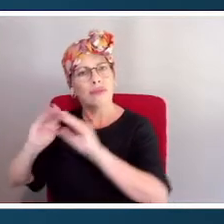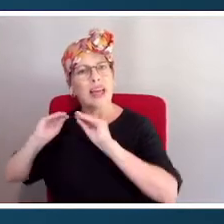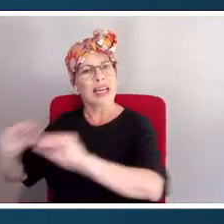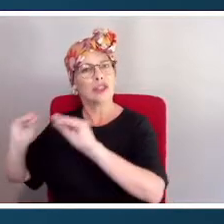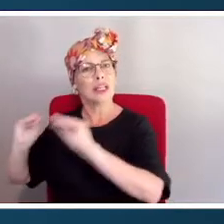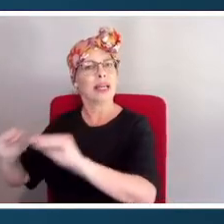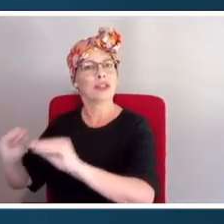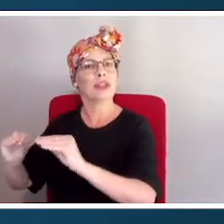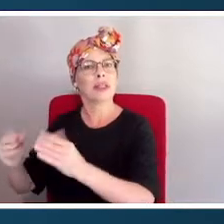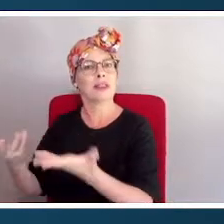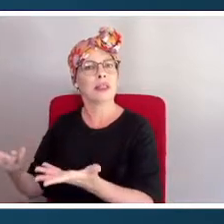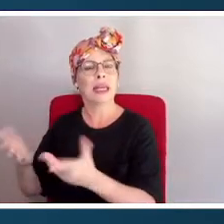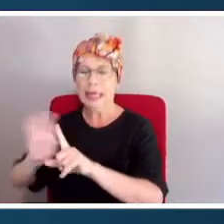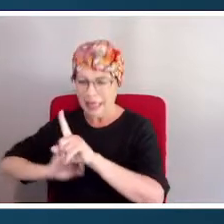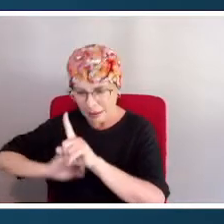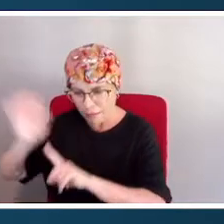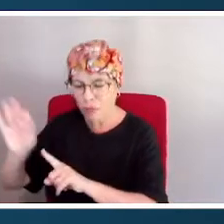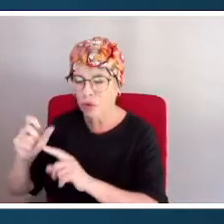instance?